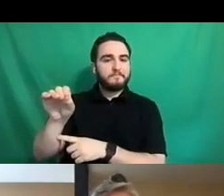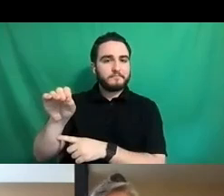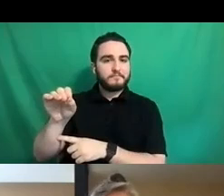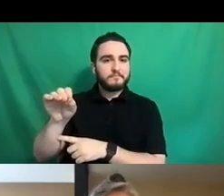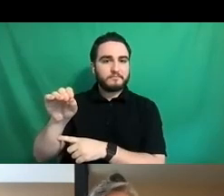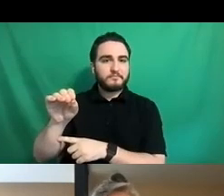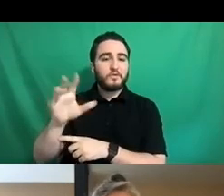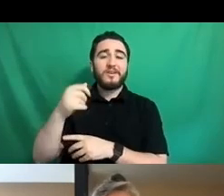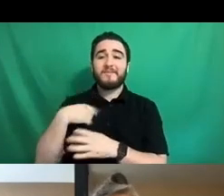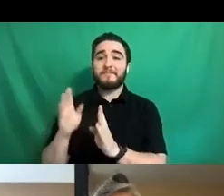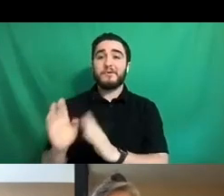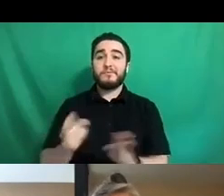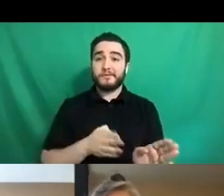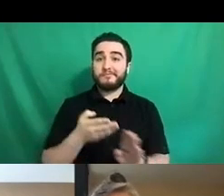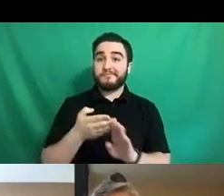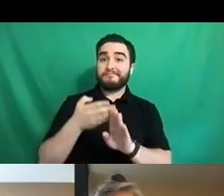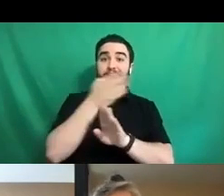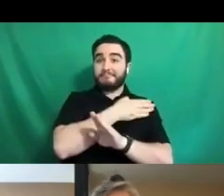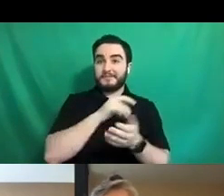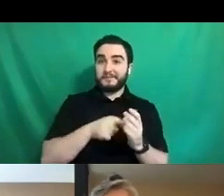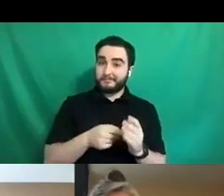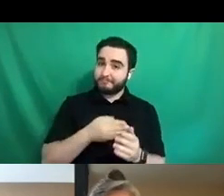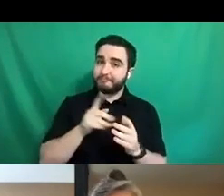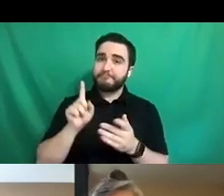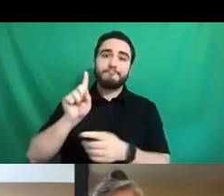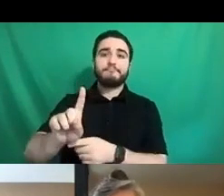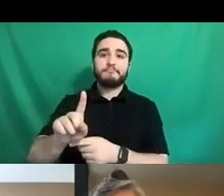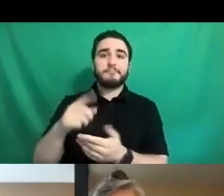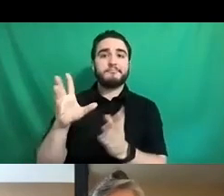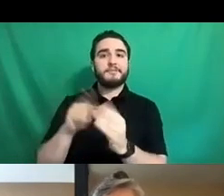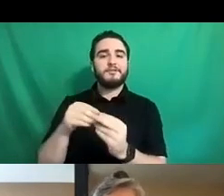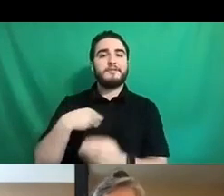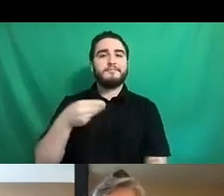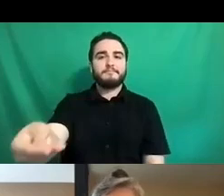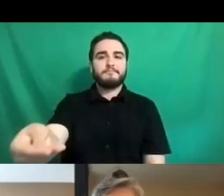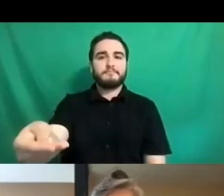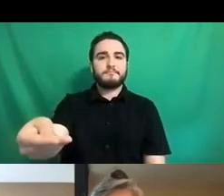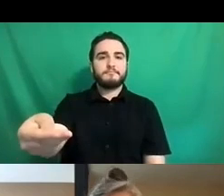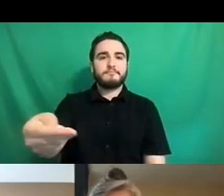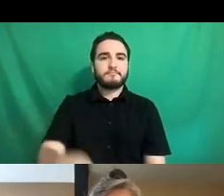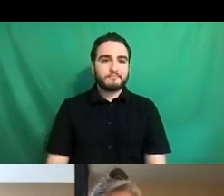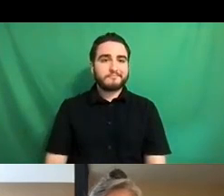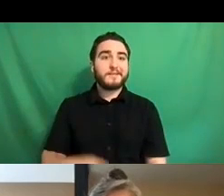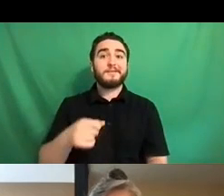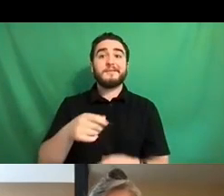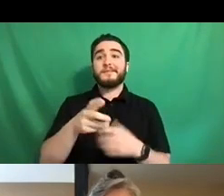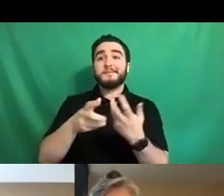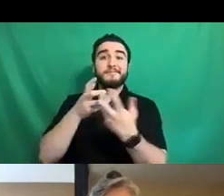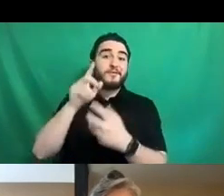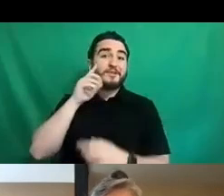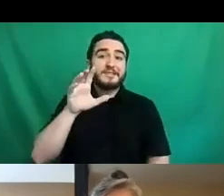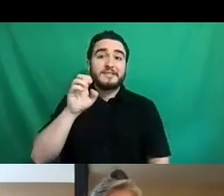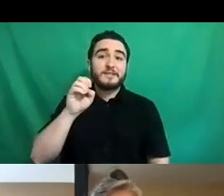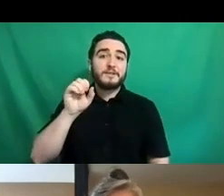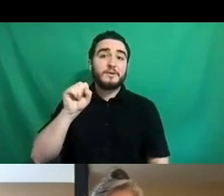have things prepped so that in that meeting, you're leaving them with this material. And again, creating it for the CEO's desk. If you were